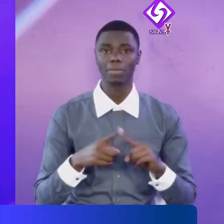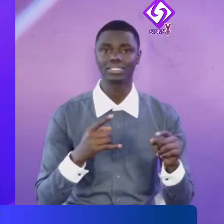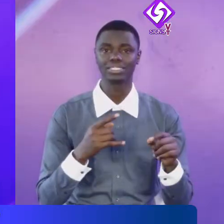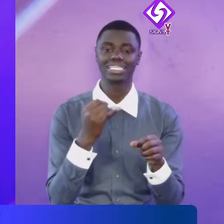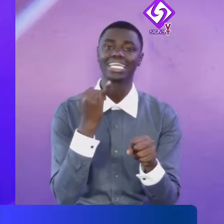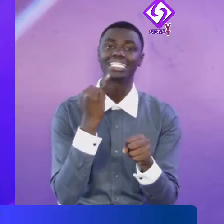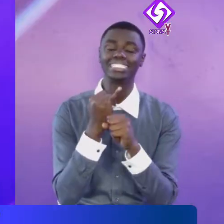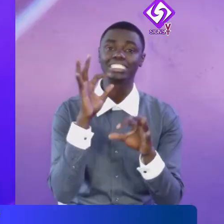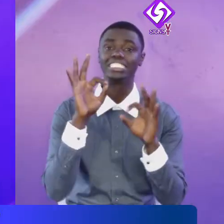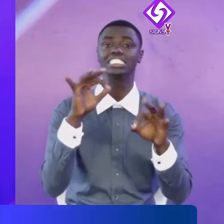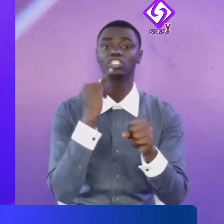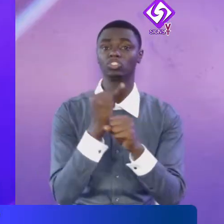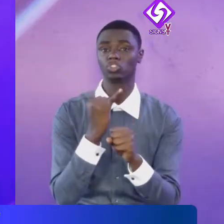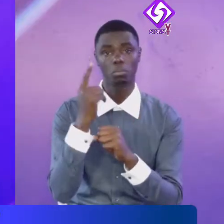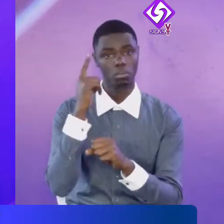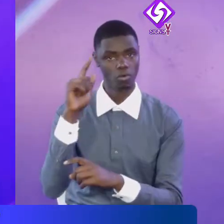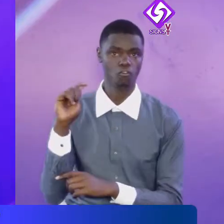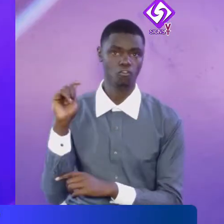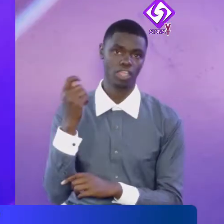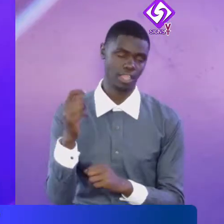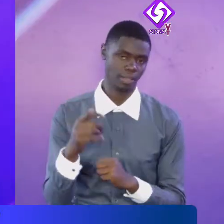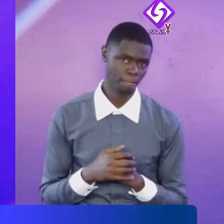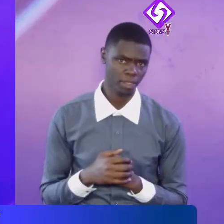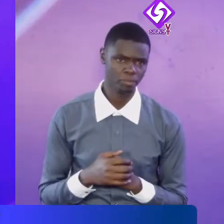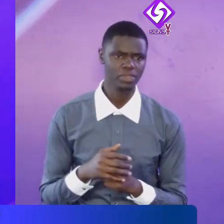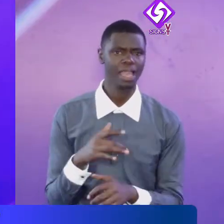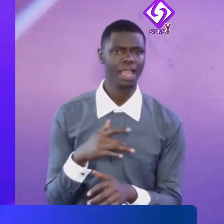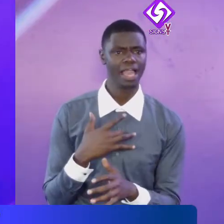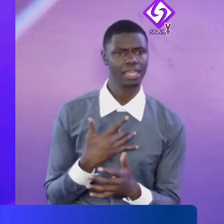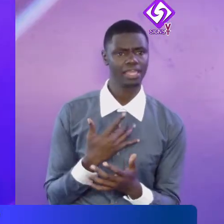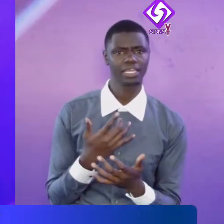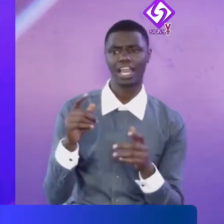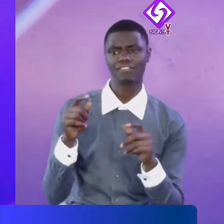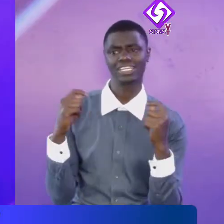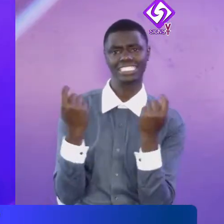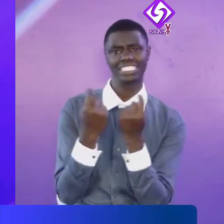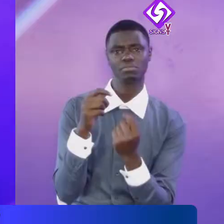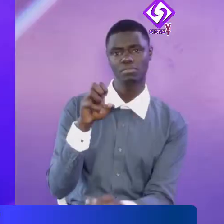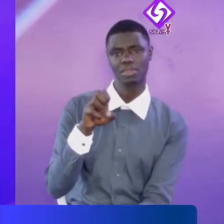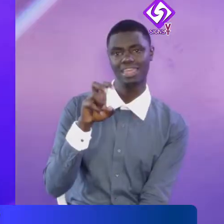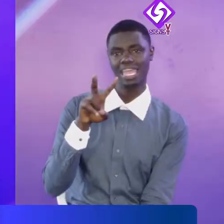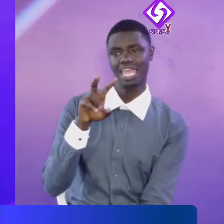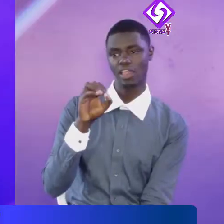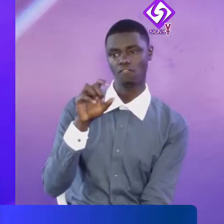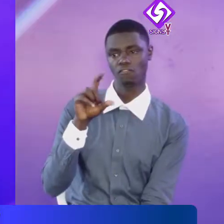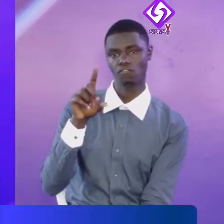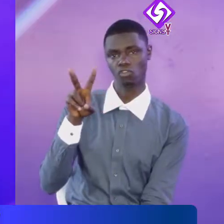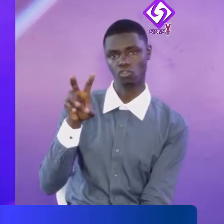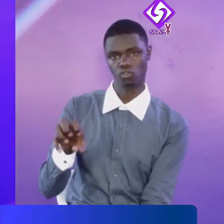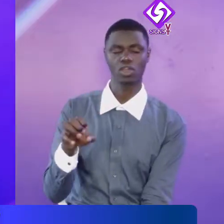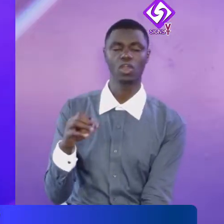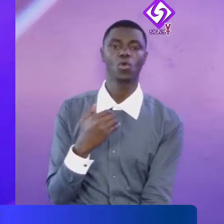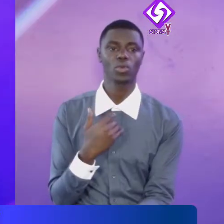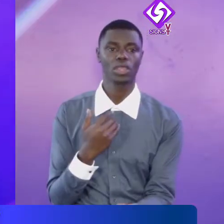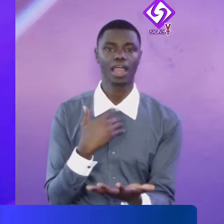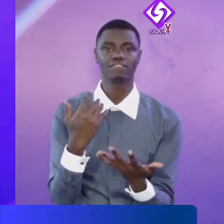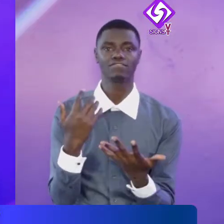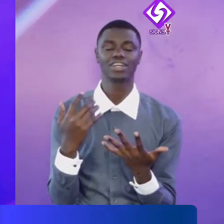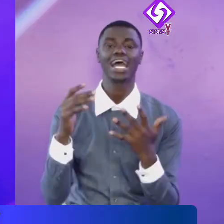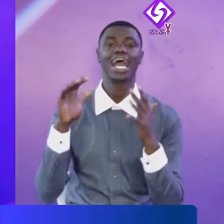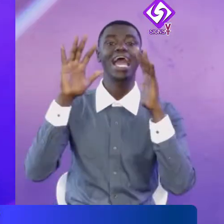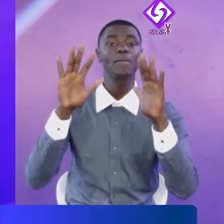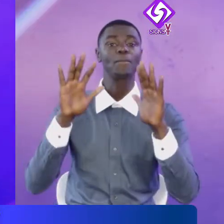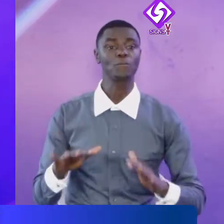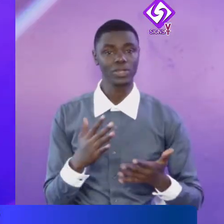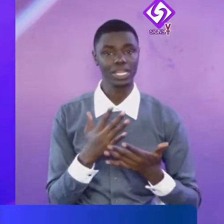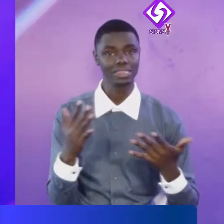Yeah. So economic model we revealed yesterday called Team Evolve, we have said the single most important thing